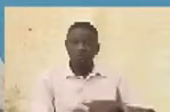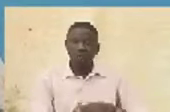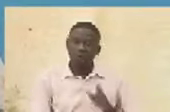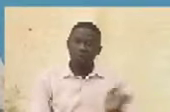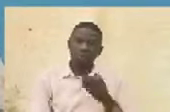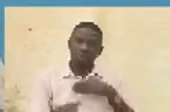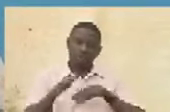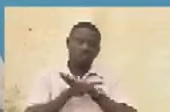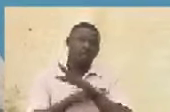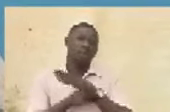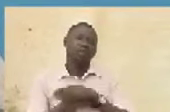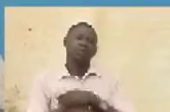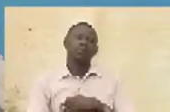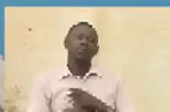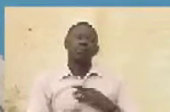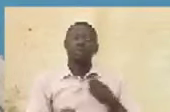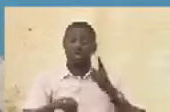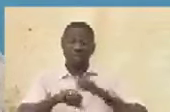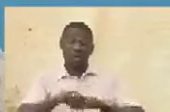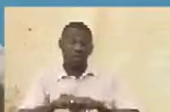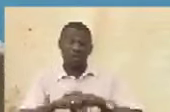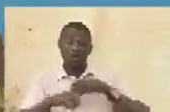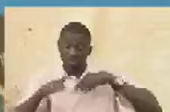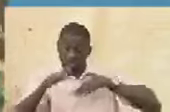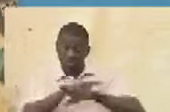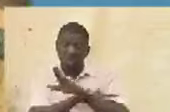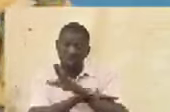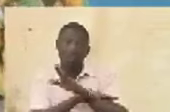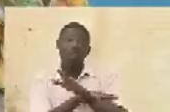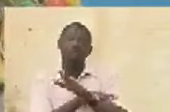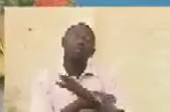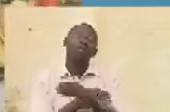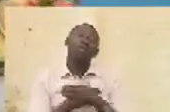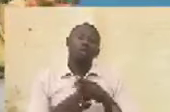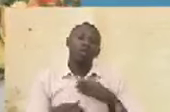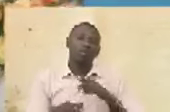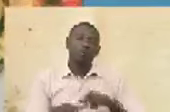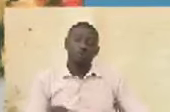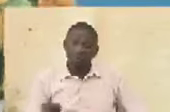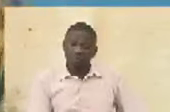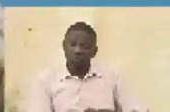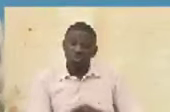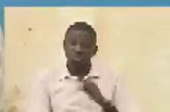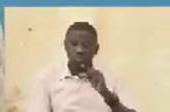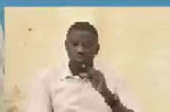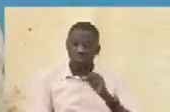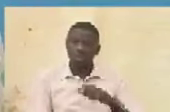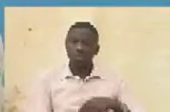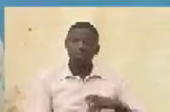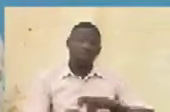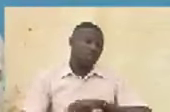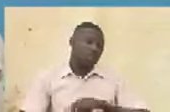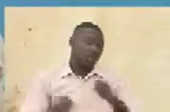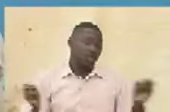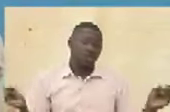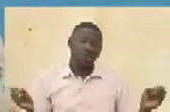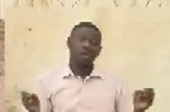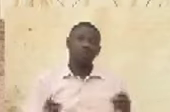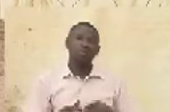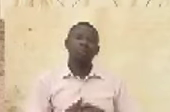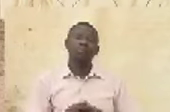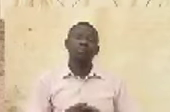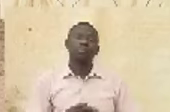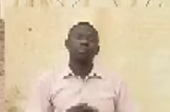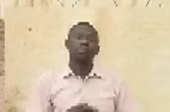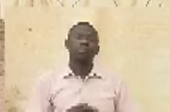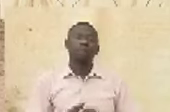that one inside. But the moment you go into the room, into their room, with that under wrapper, they'll tell you to remove that one